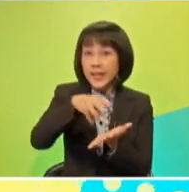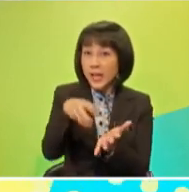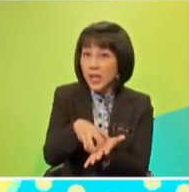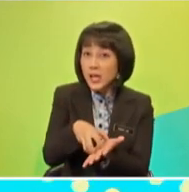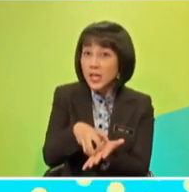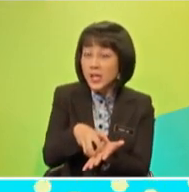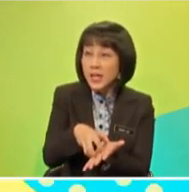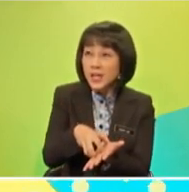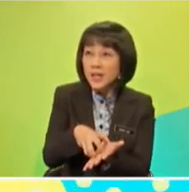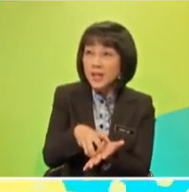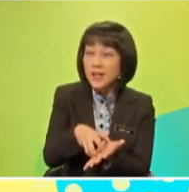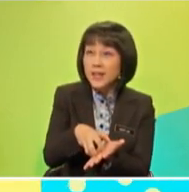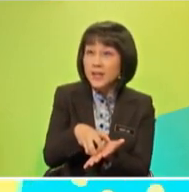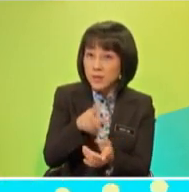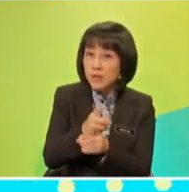She's cooking a cake. Teshna Shri?